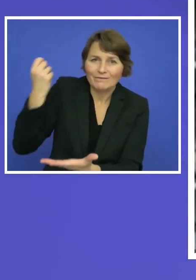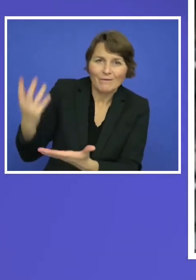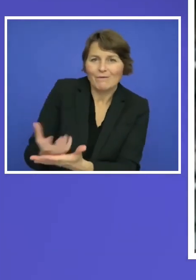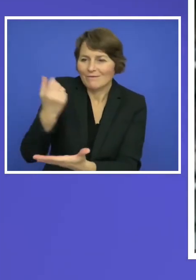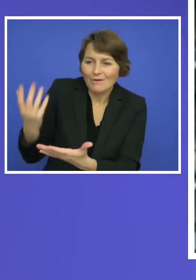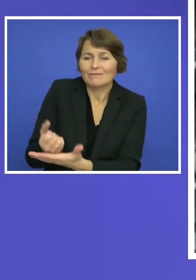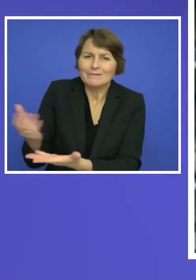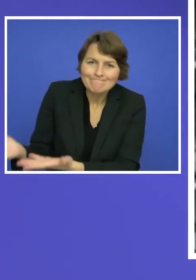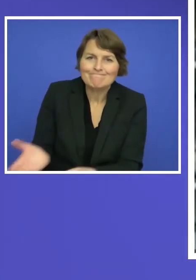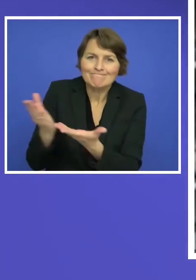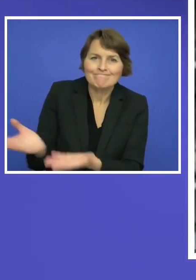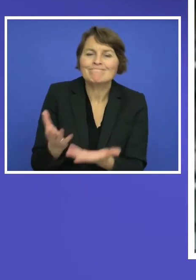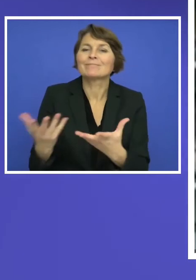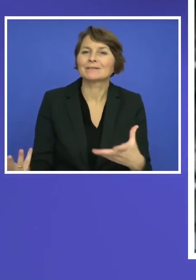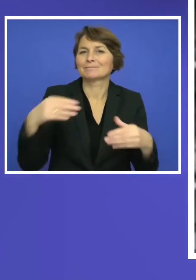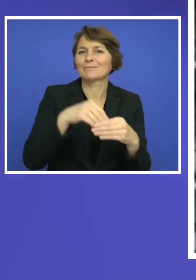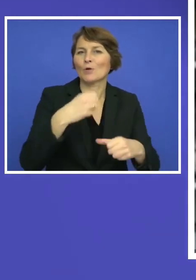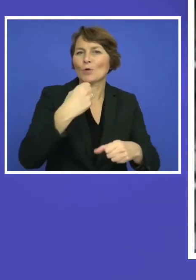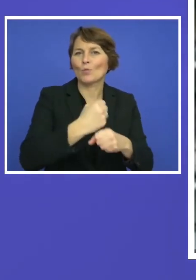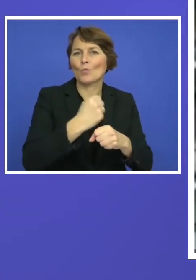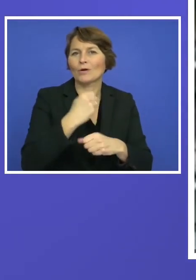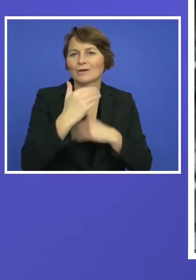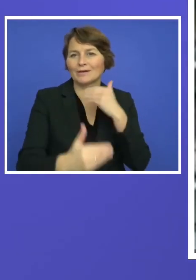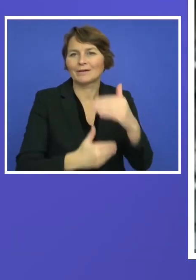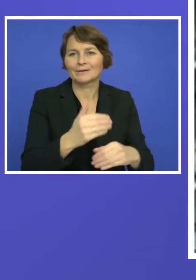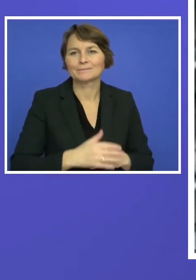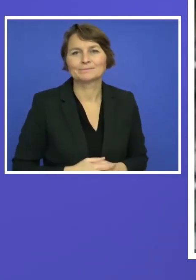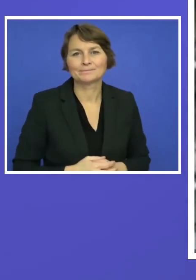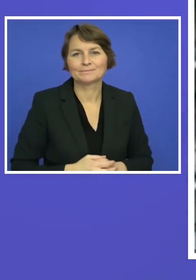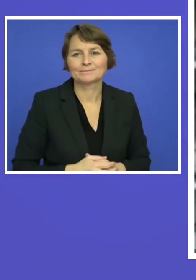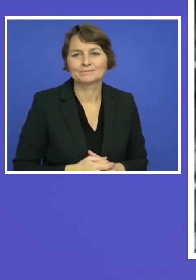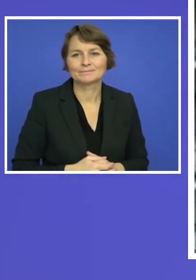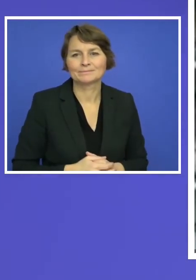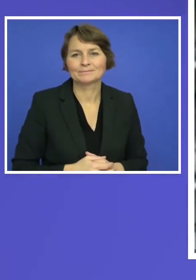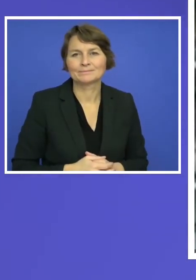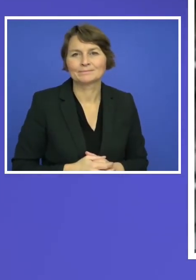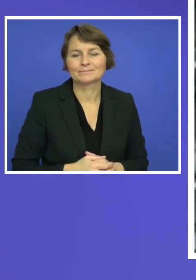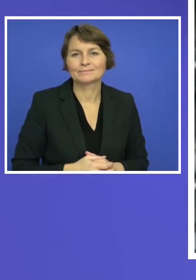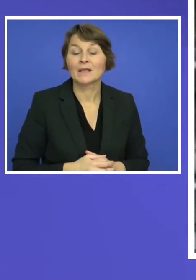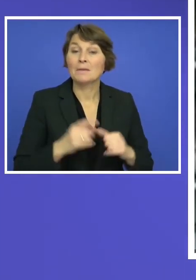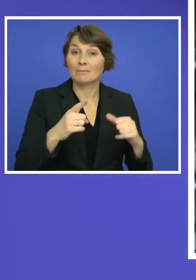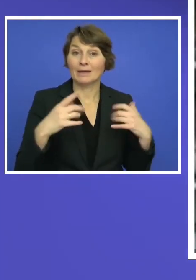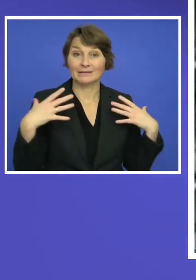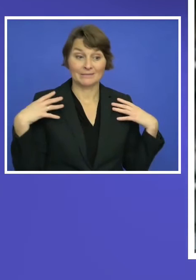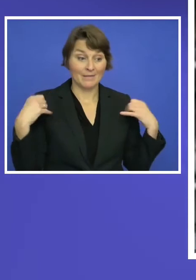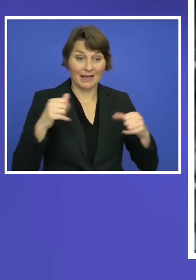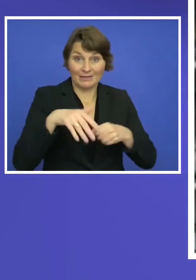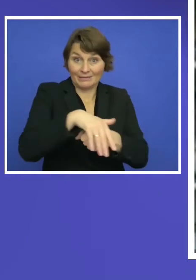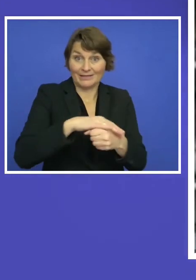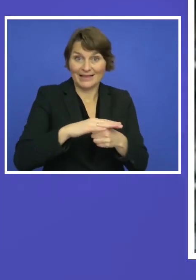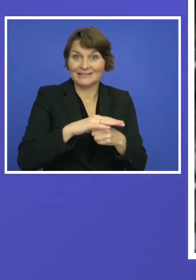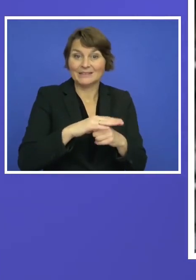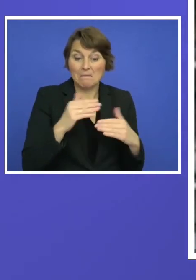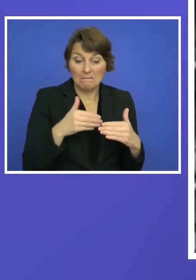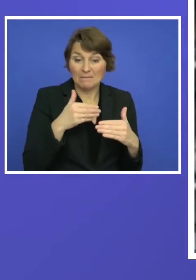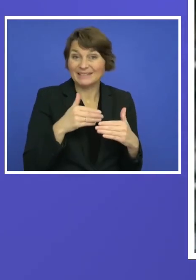force. But beyond the health sector, we also have a gap in women participation